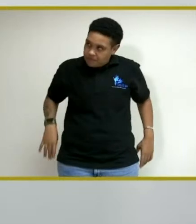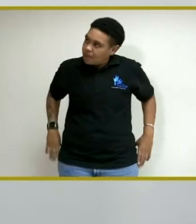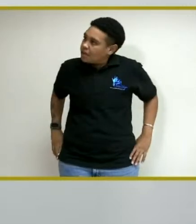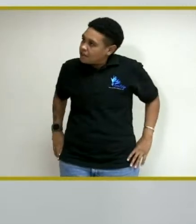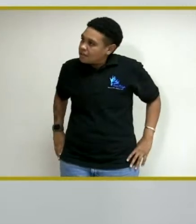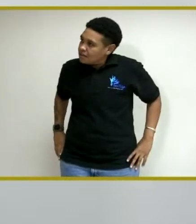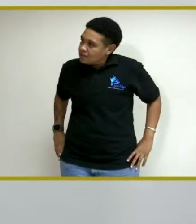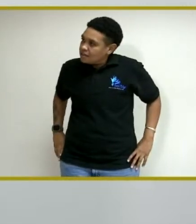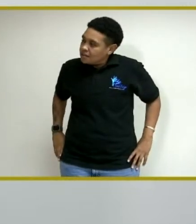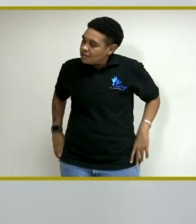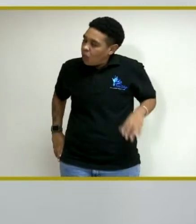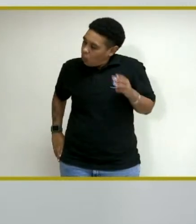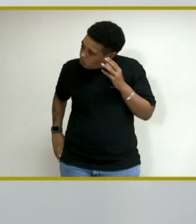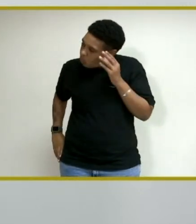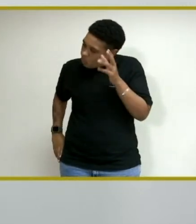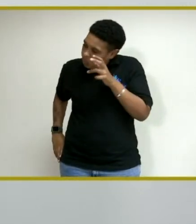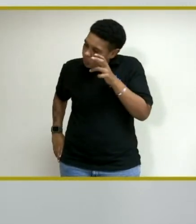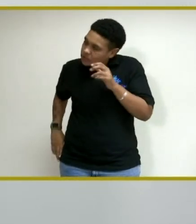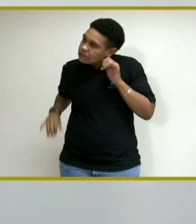the caution, the